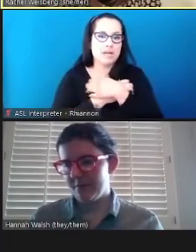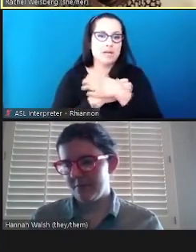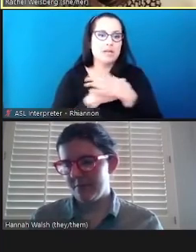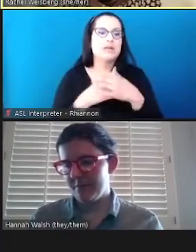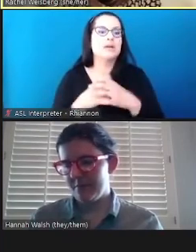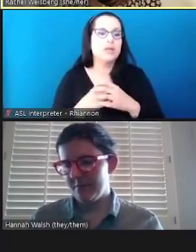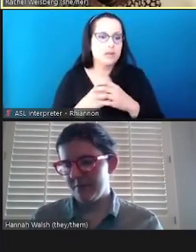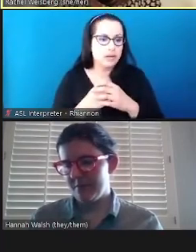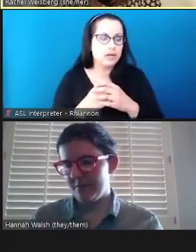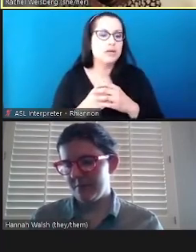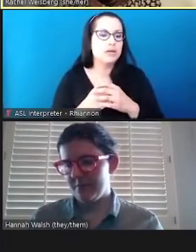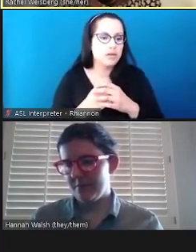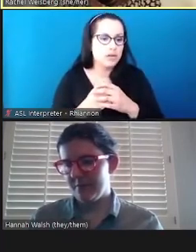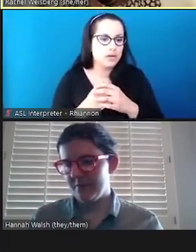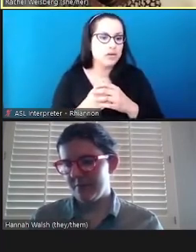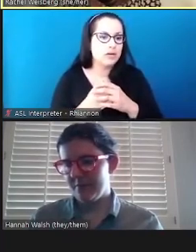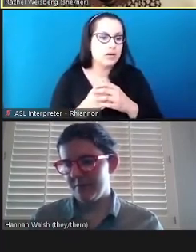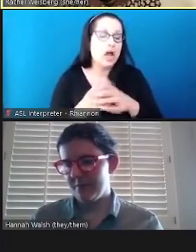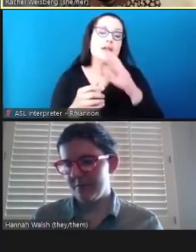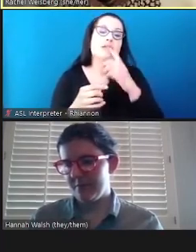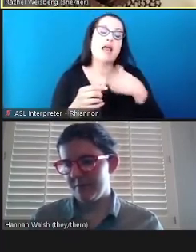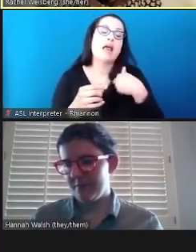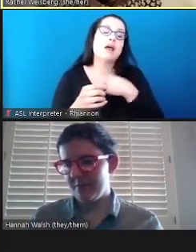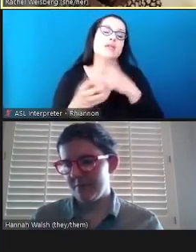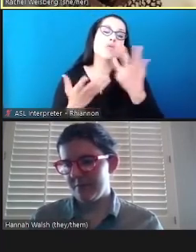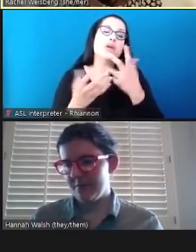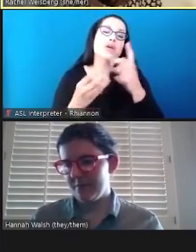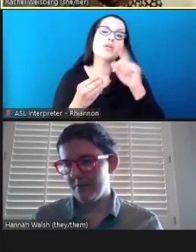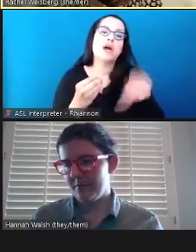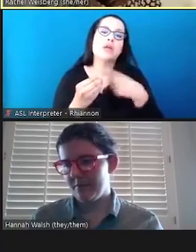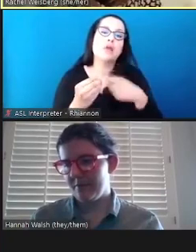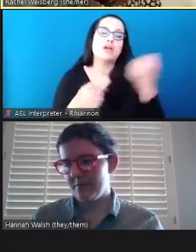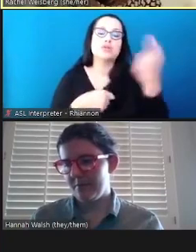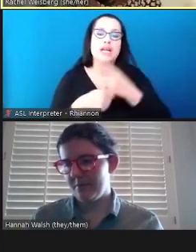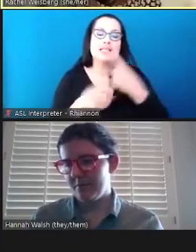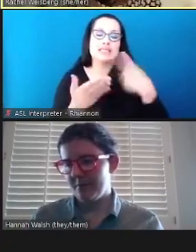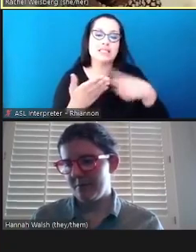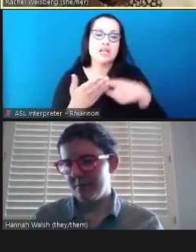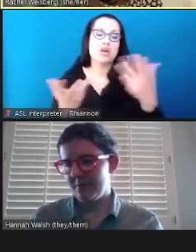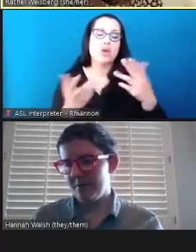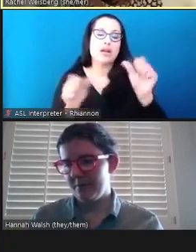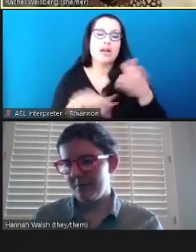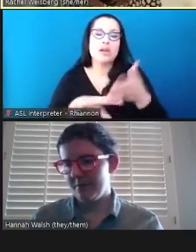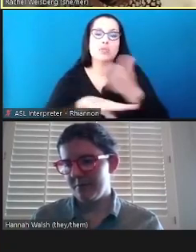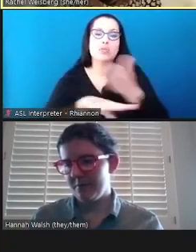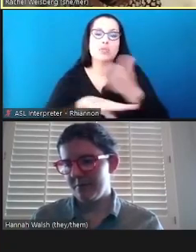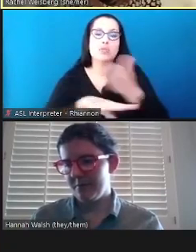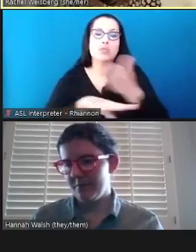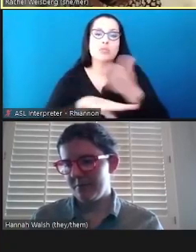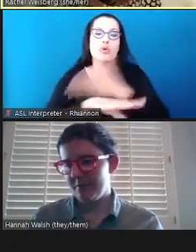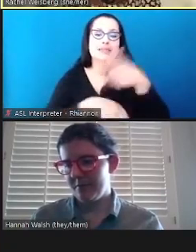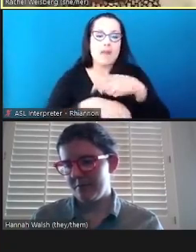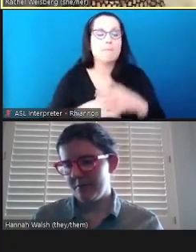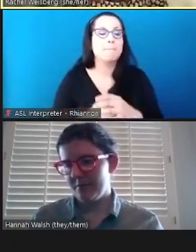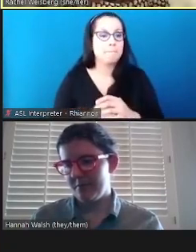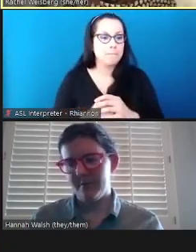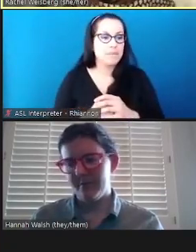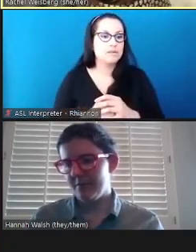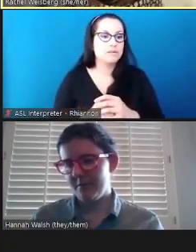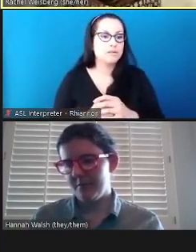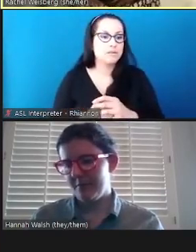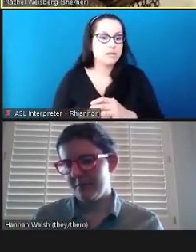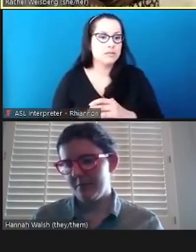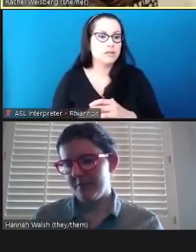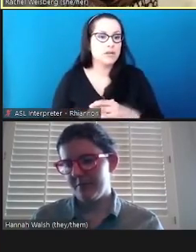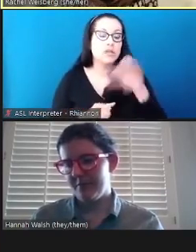thought of today's discussion and what we can do better next time. So the only